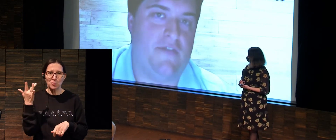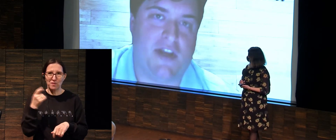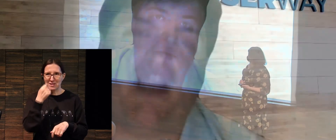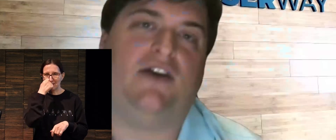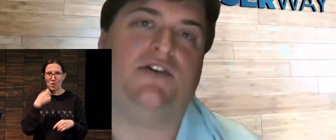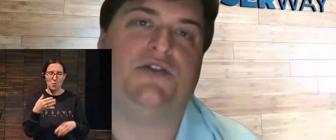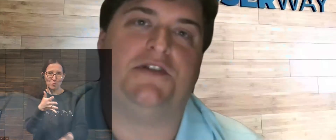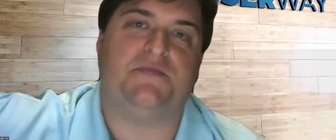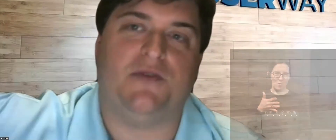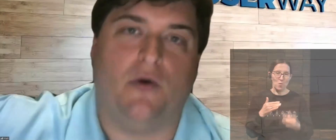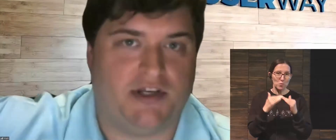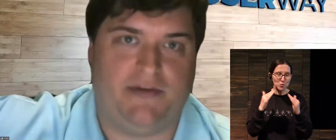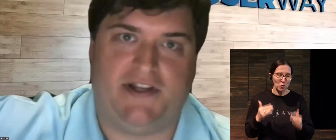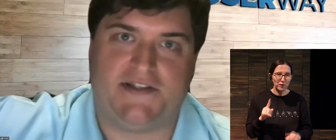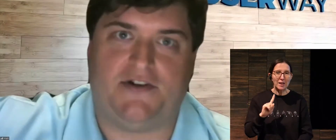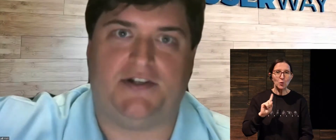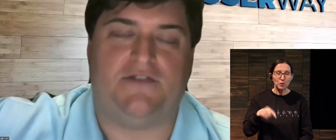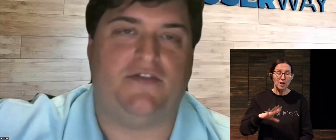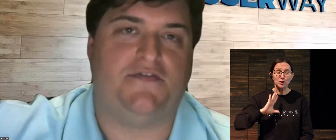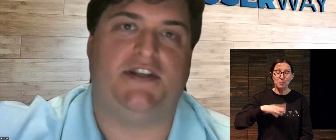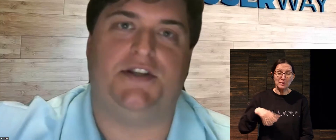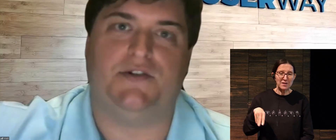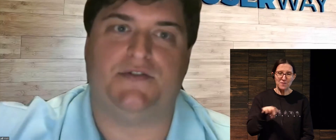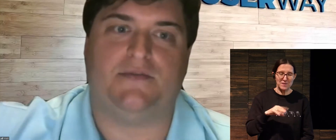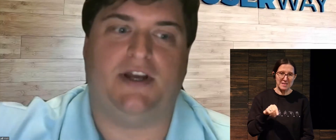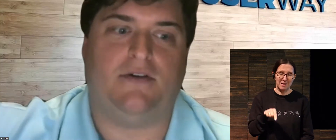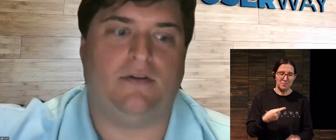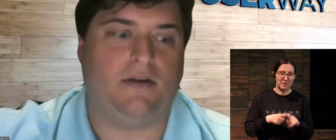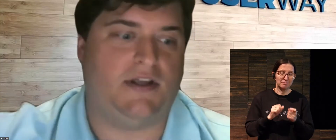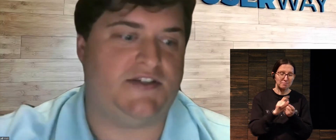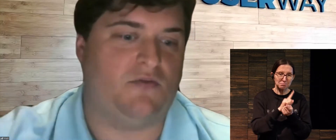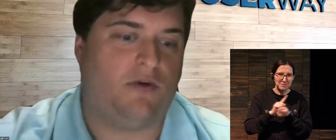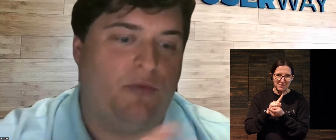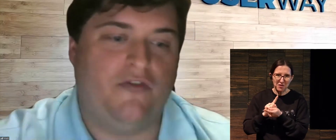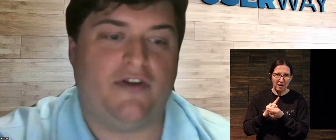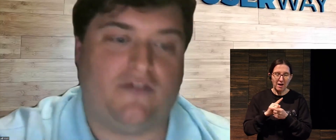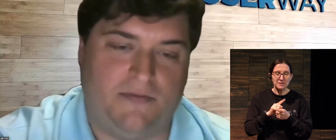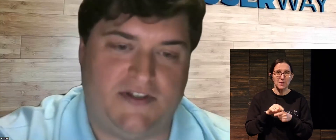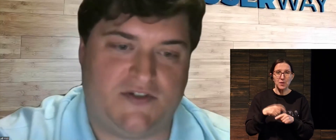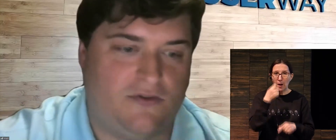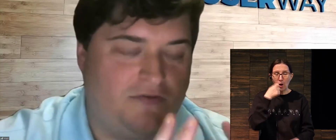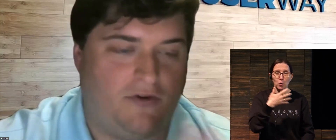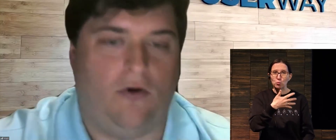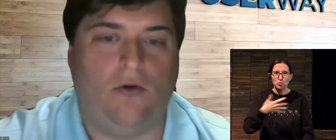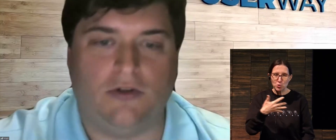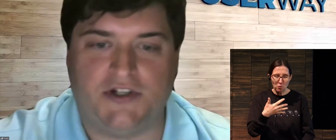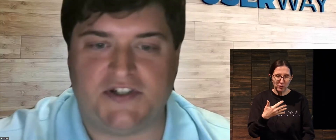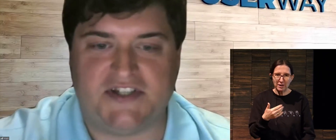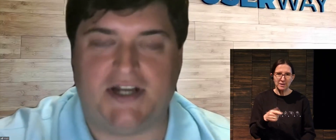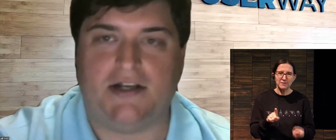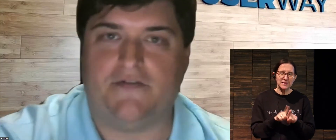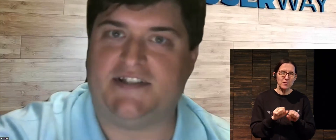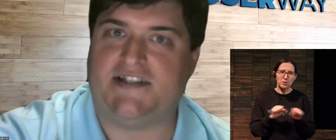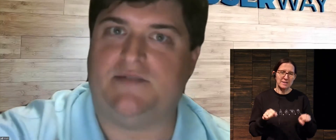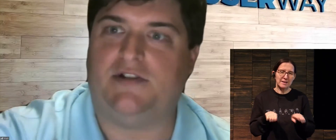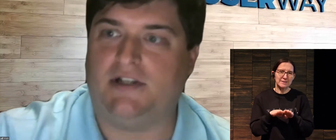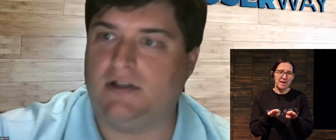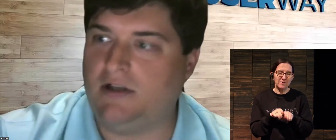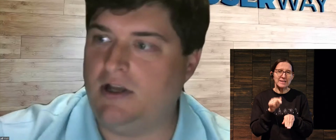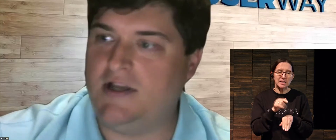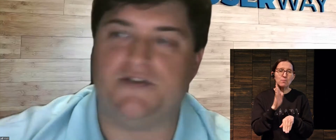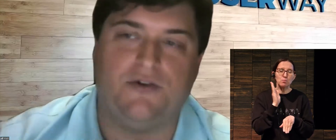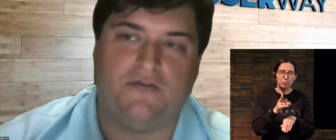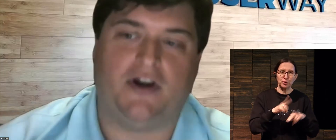even compare to what's going to be constructed 15 years from now. So we're moving from this sort of old understanding of